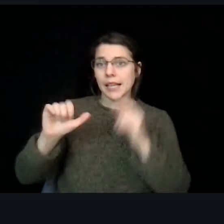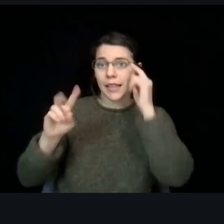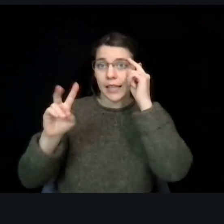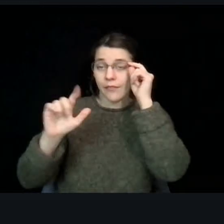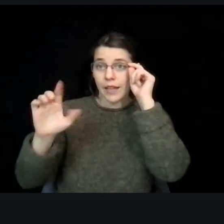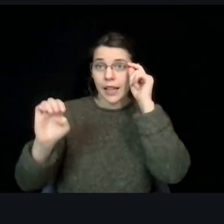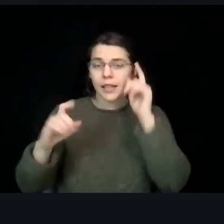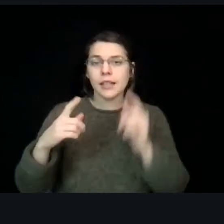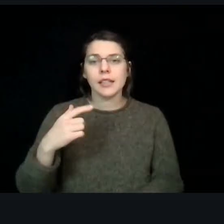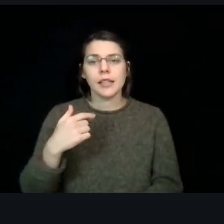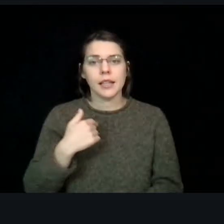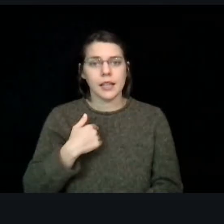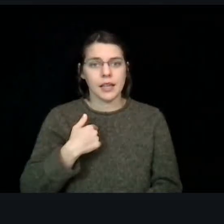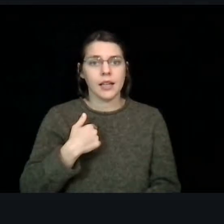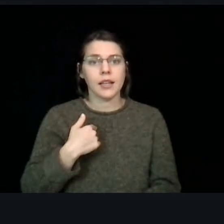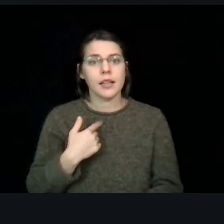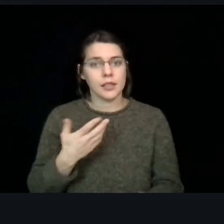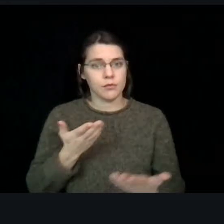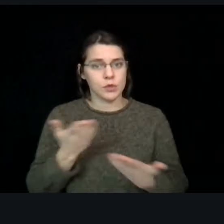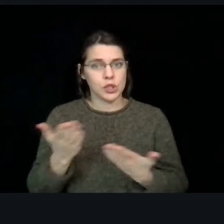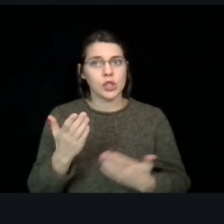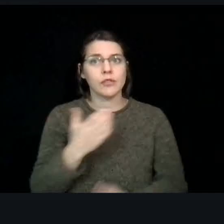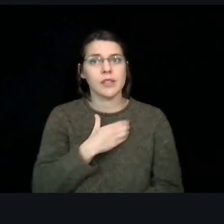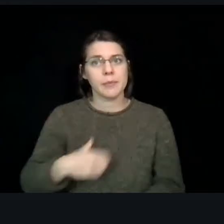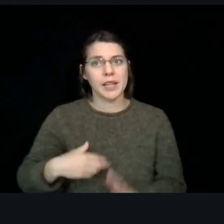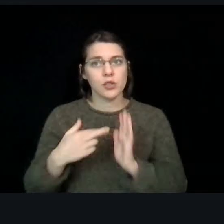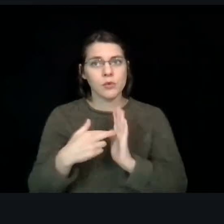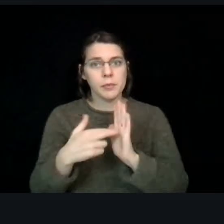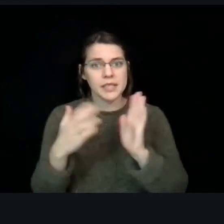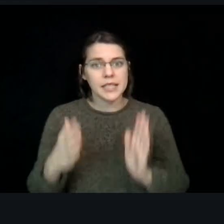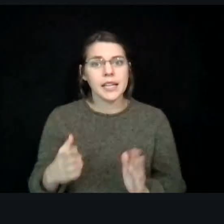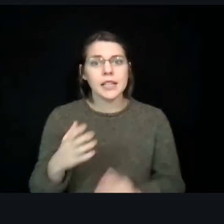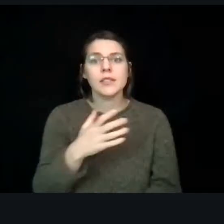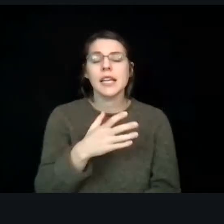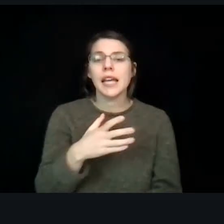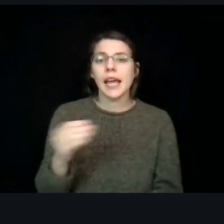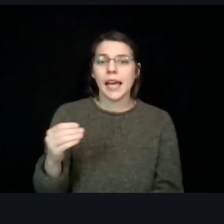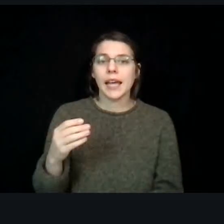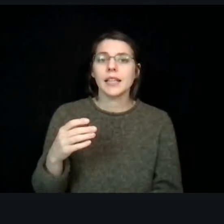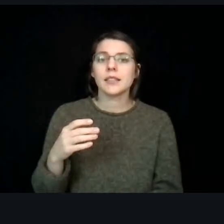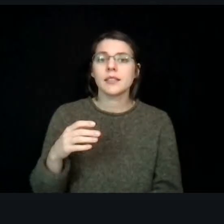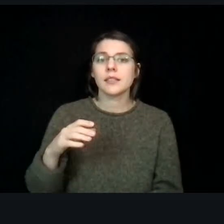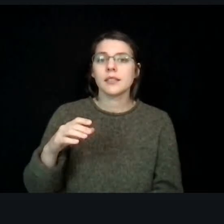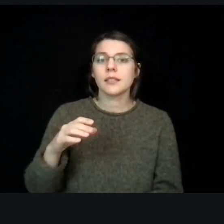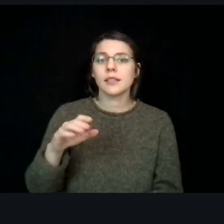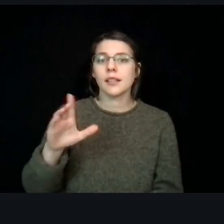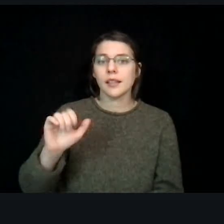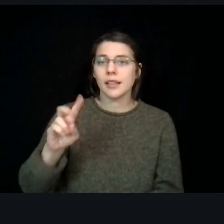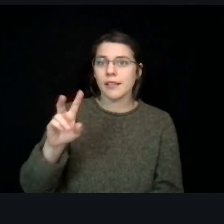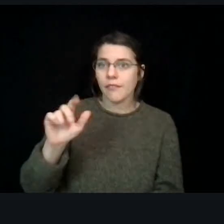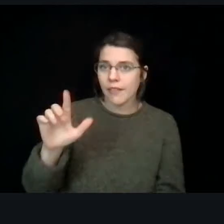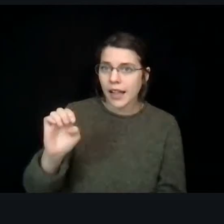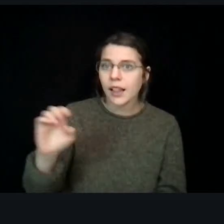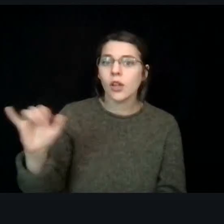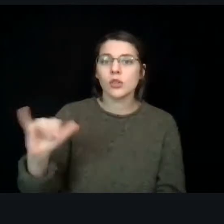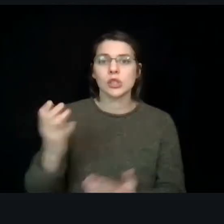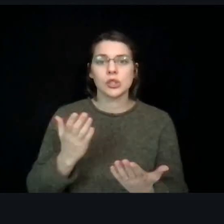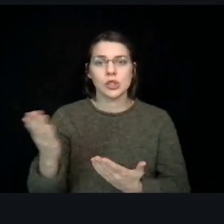Learn and Earn Advisory Committee. Councilman Lavelle serves as the city council representative on the Learn and Earn Advisory Committee, and we've been